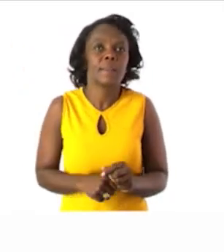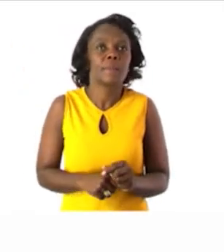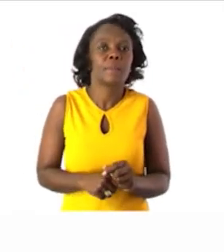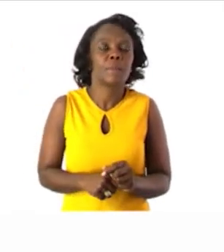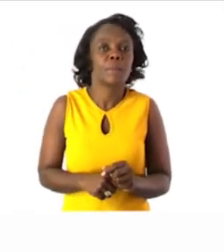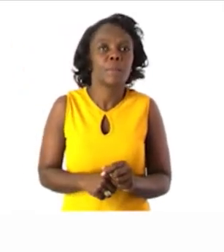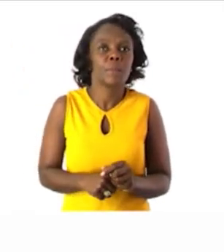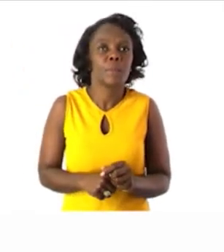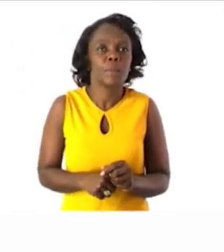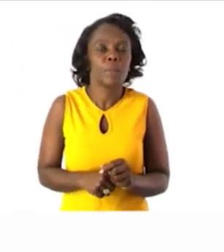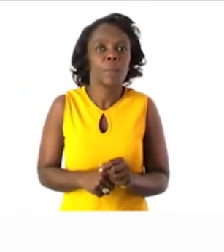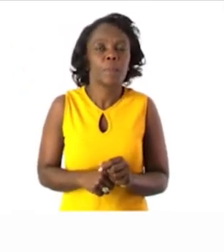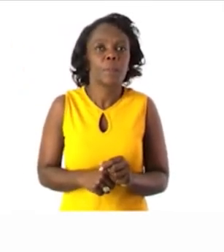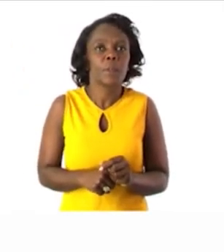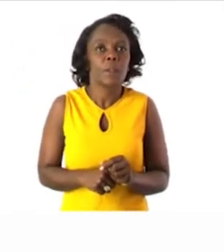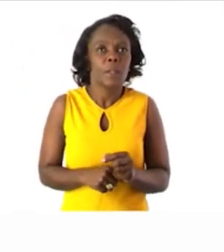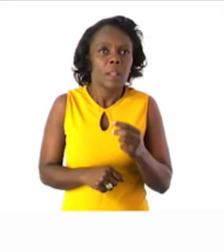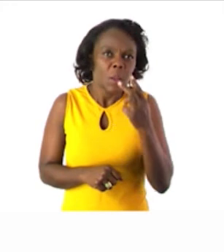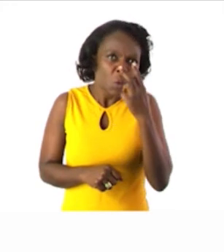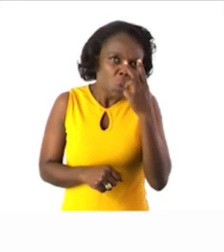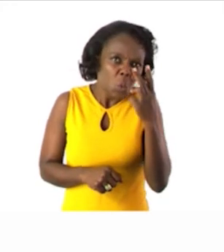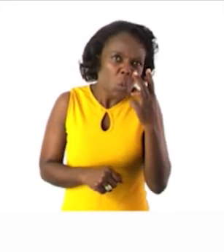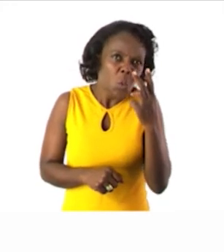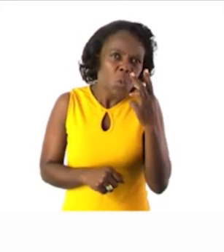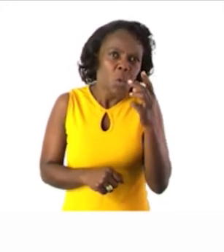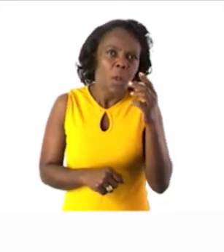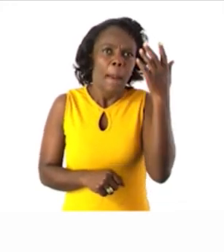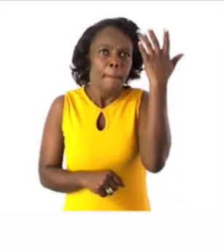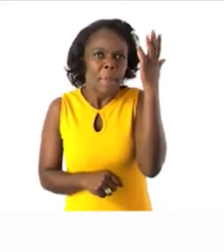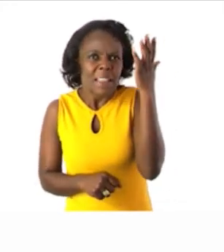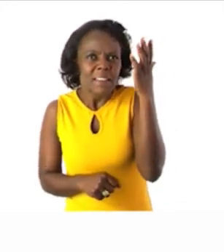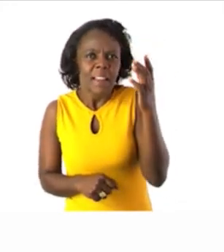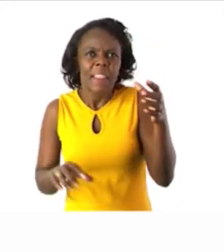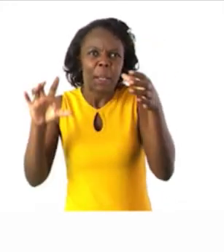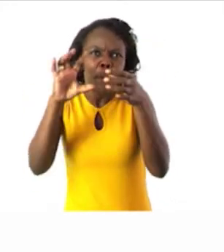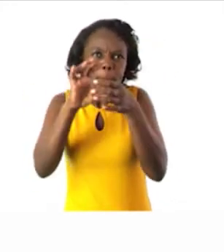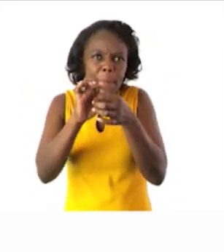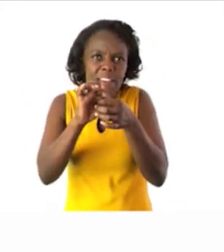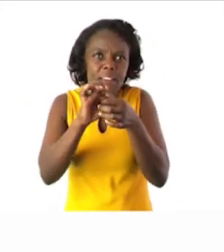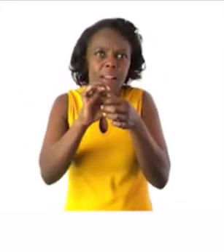sure you will come up with the picture of what that word means. So you are